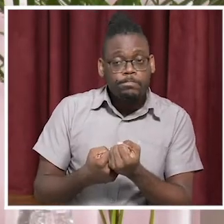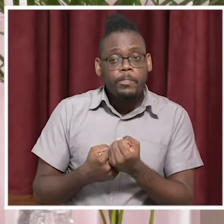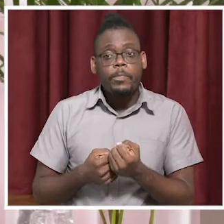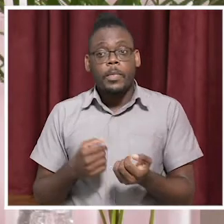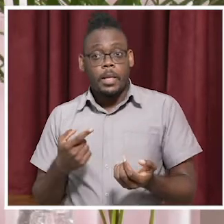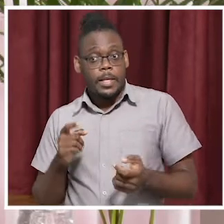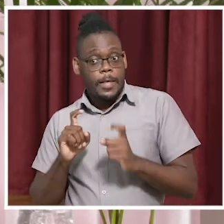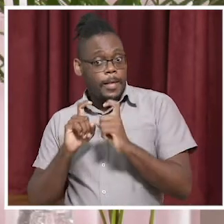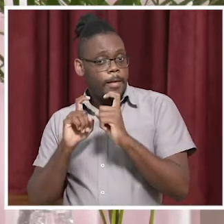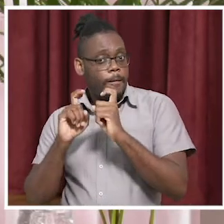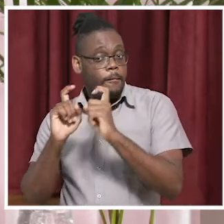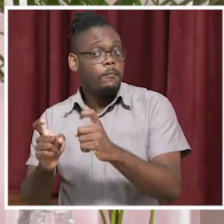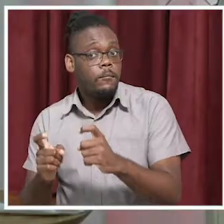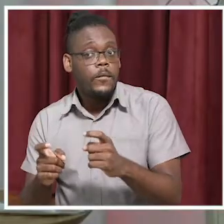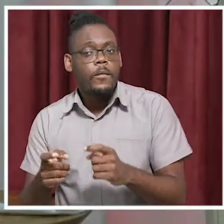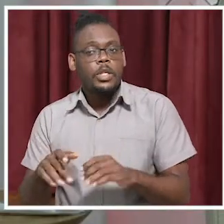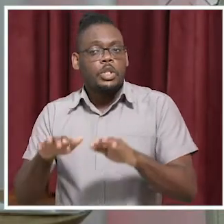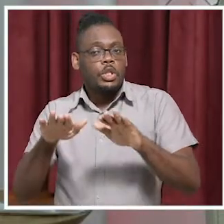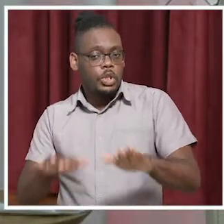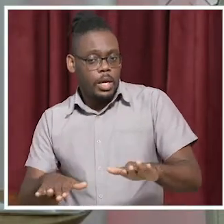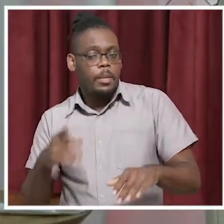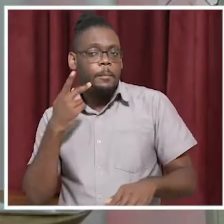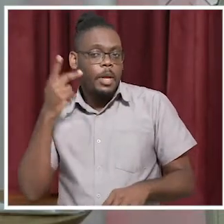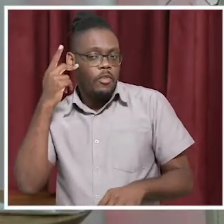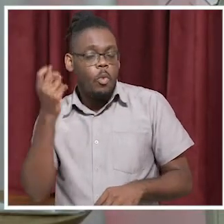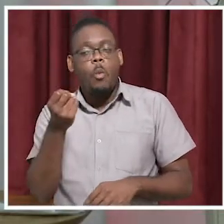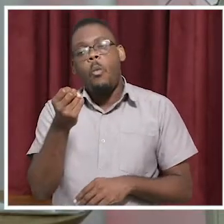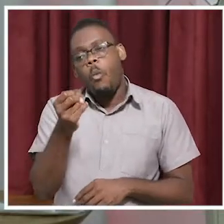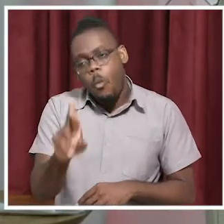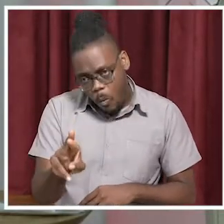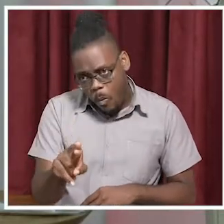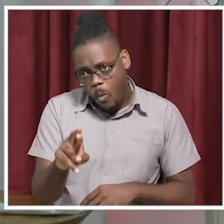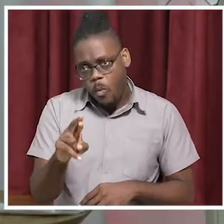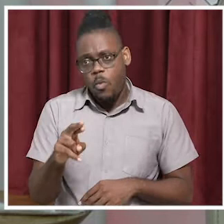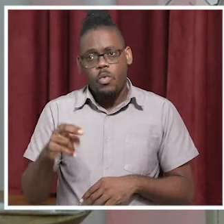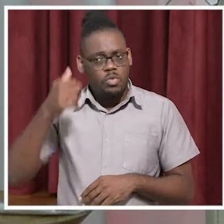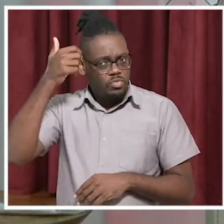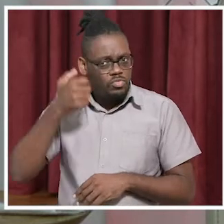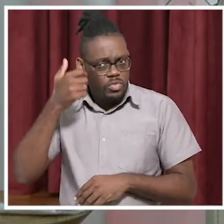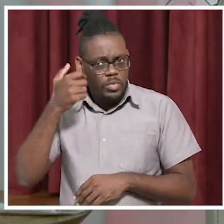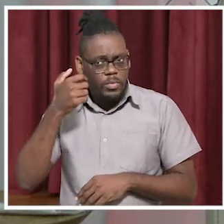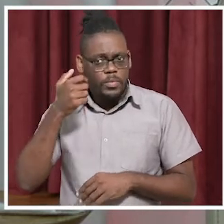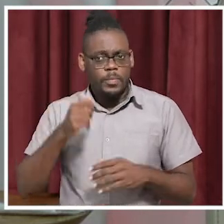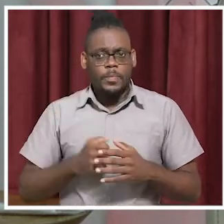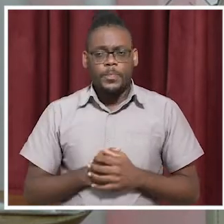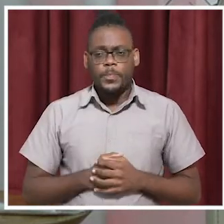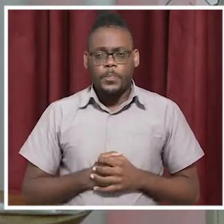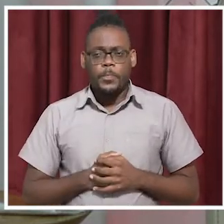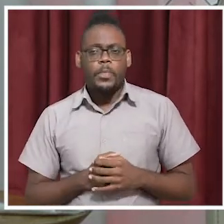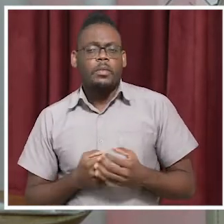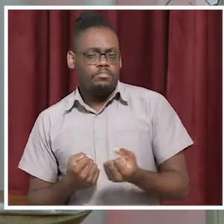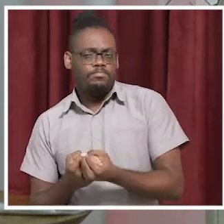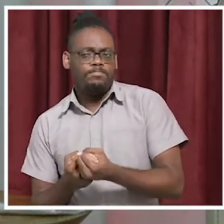These are all continuously issued. And these are monthly grants right. that are paid to the person. So, you know, these persons